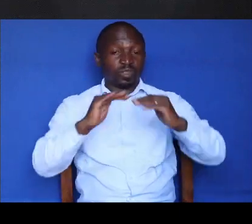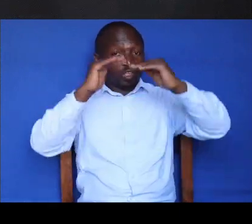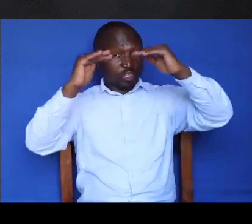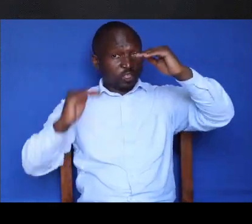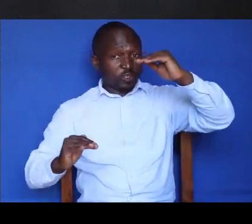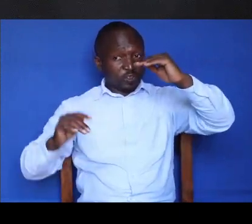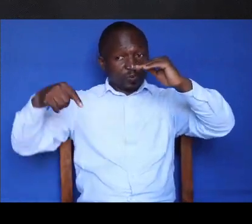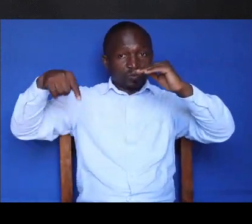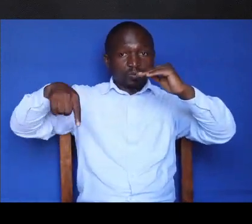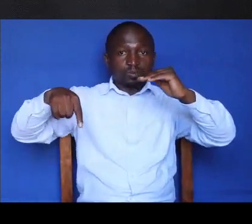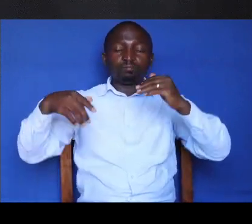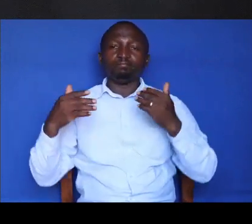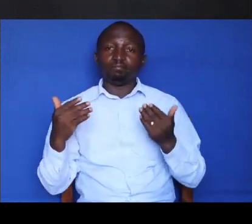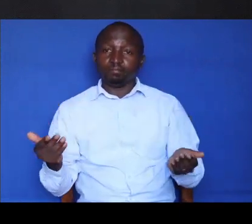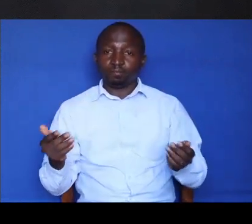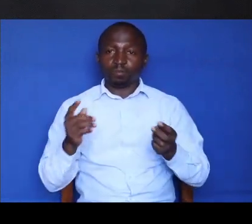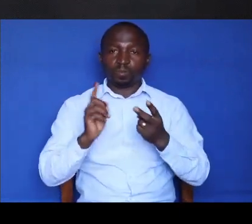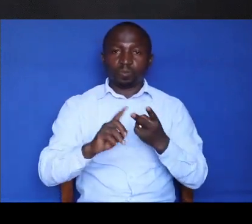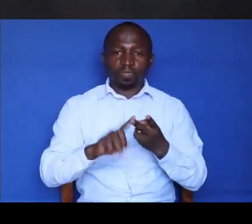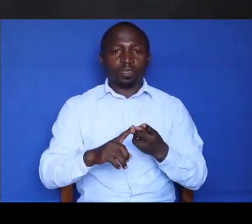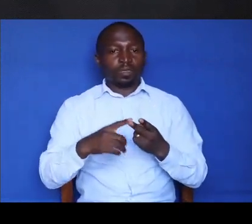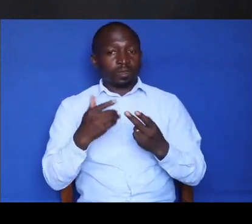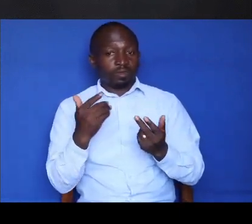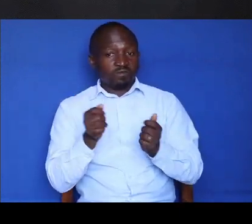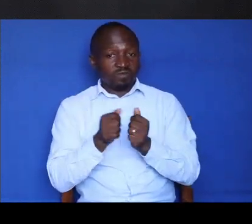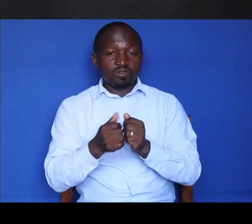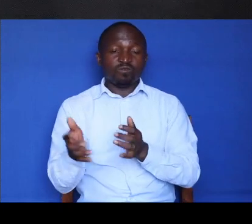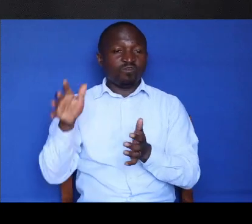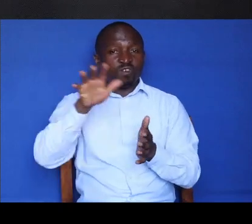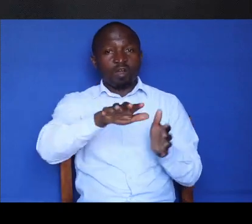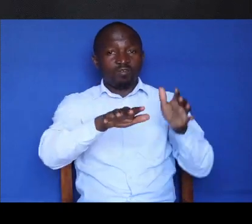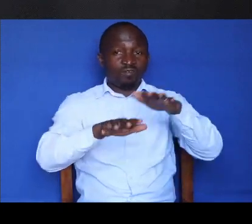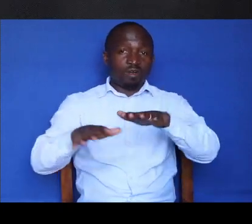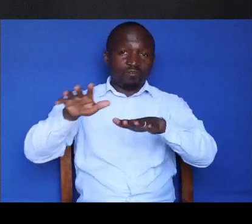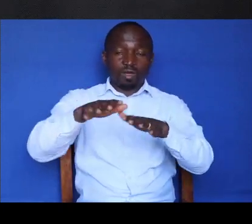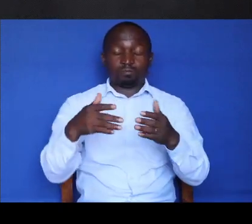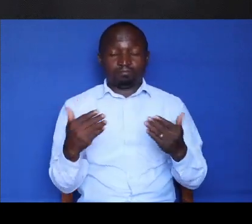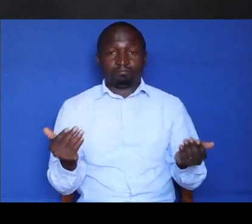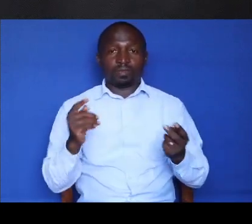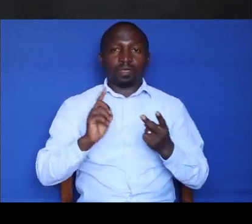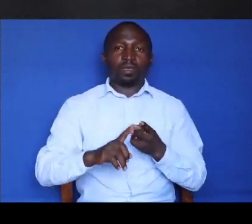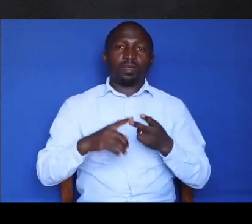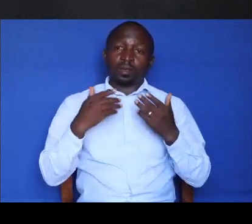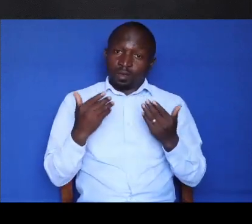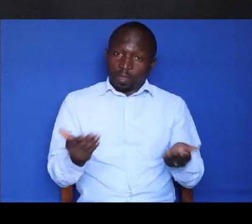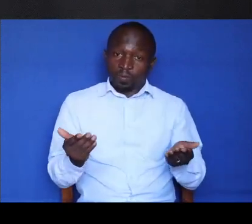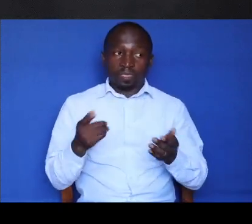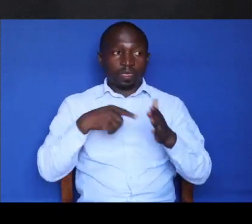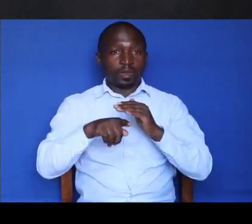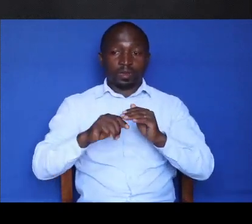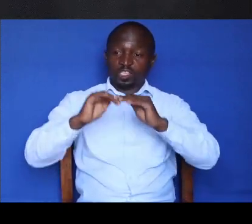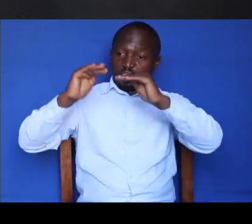a river performs deposition activity. But in the